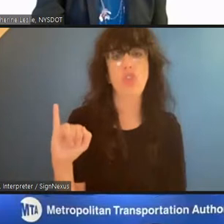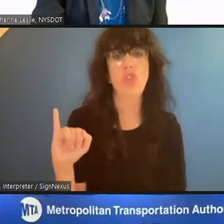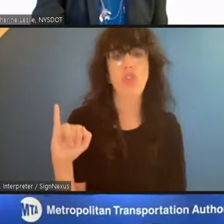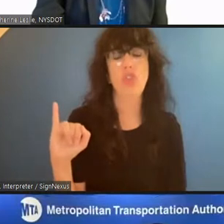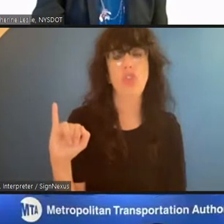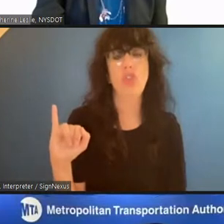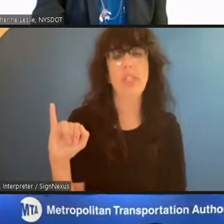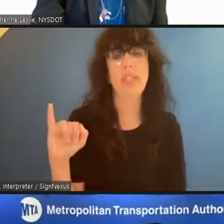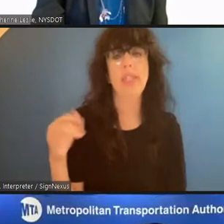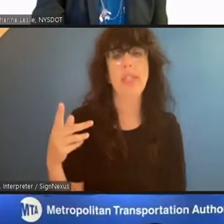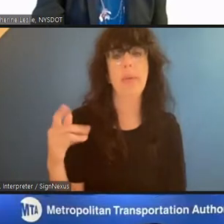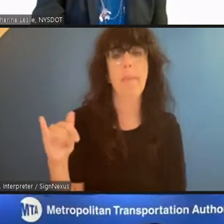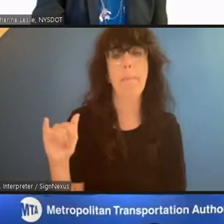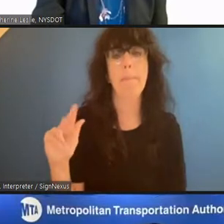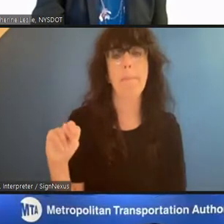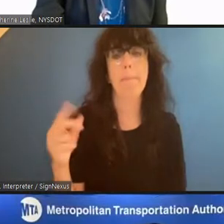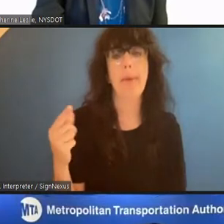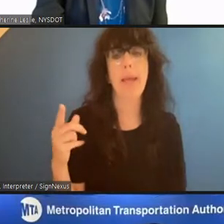peng